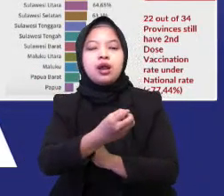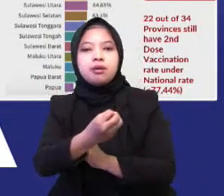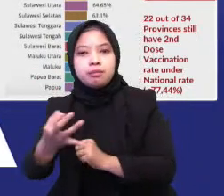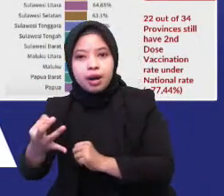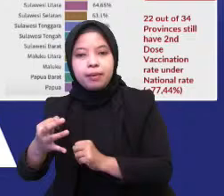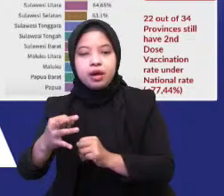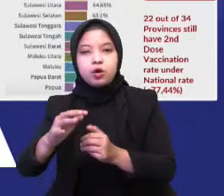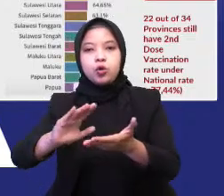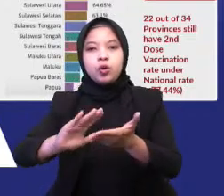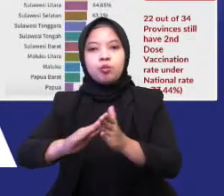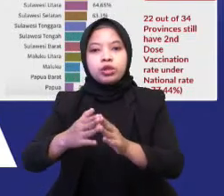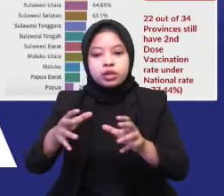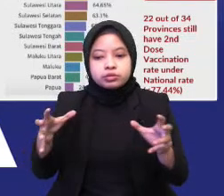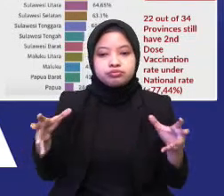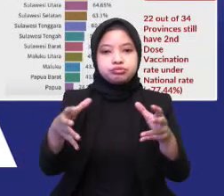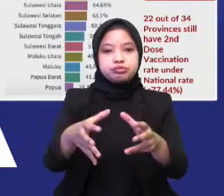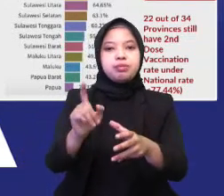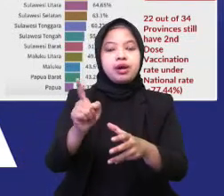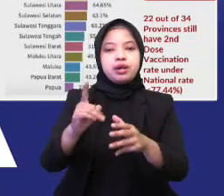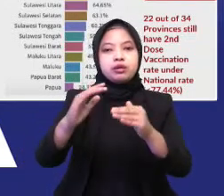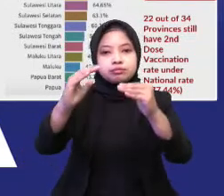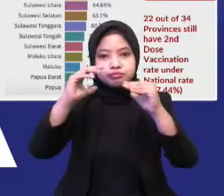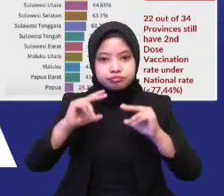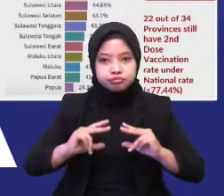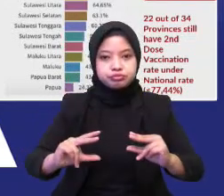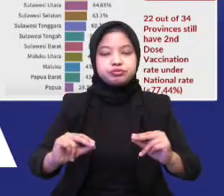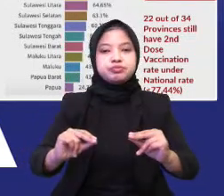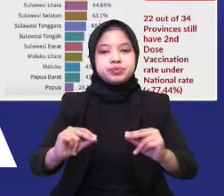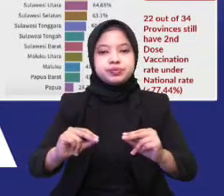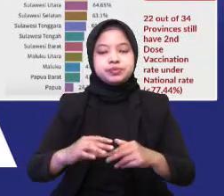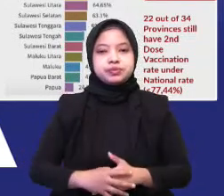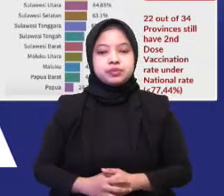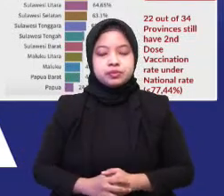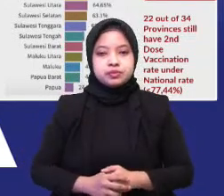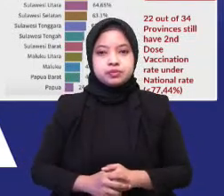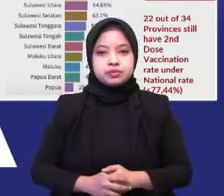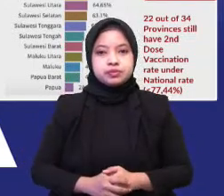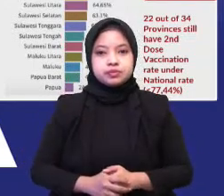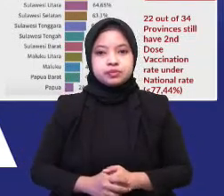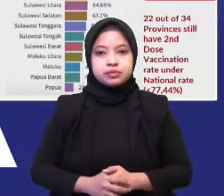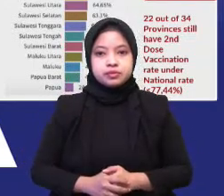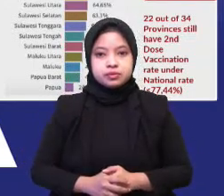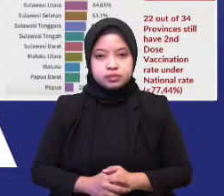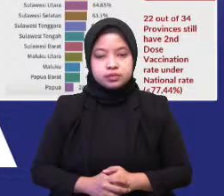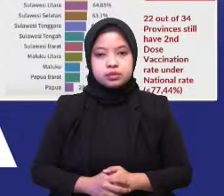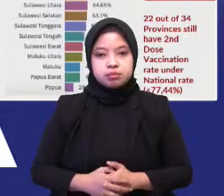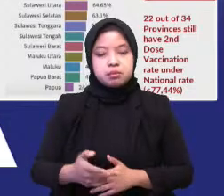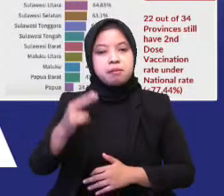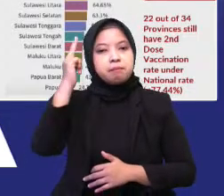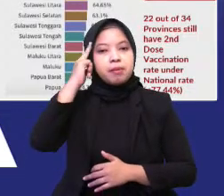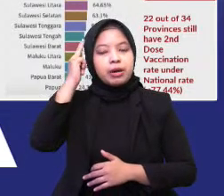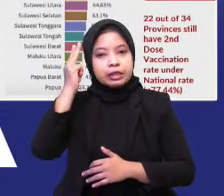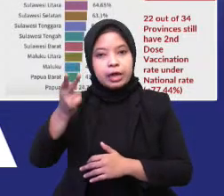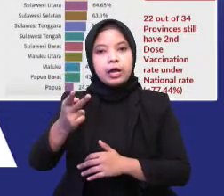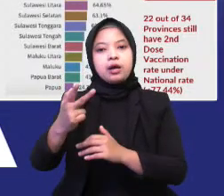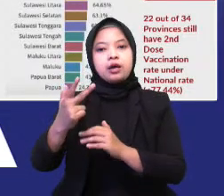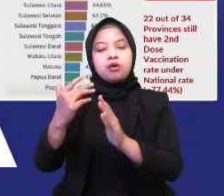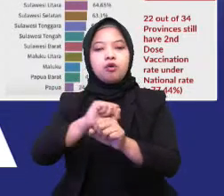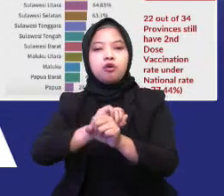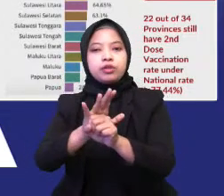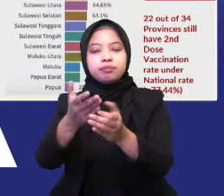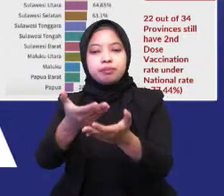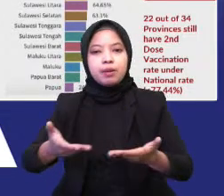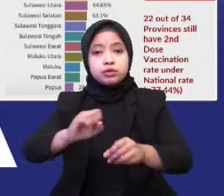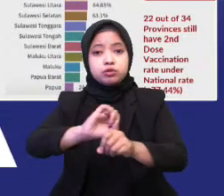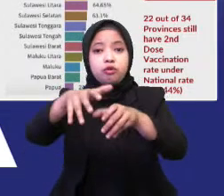the community. And next, I will convey the details of the development of the COVID-19 cases in